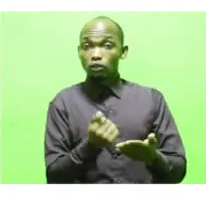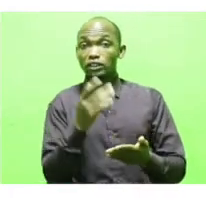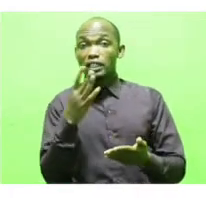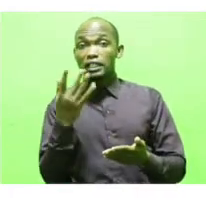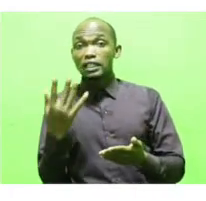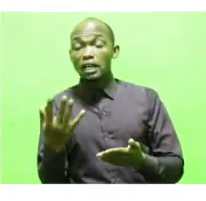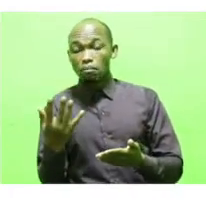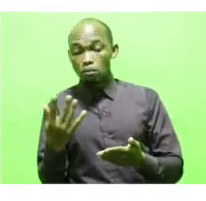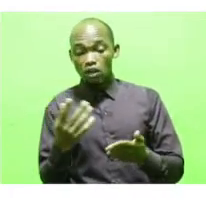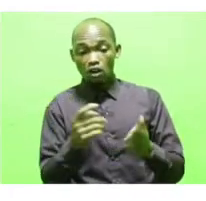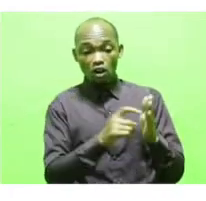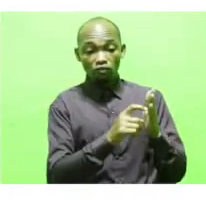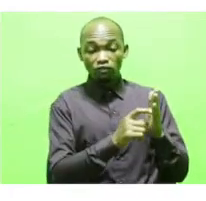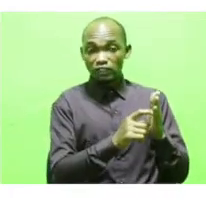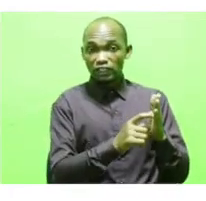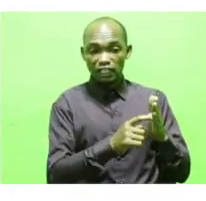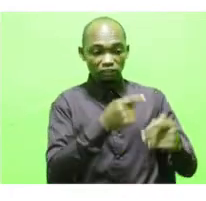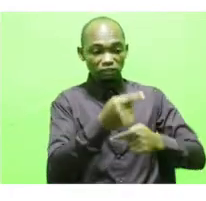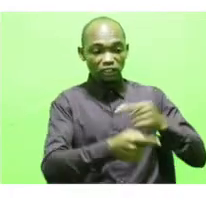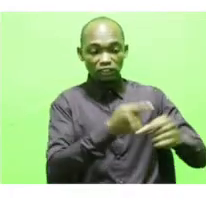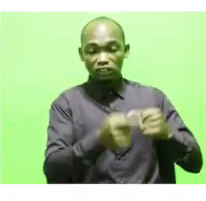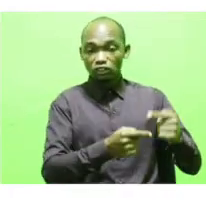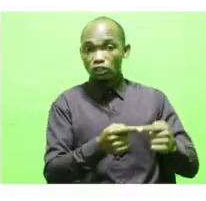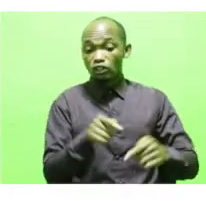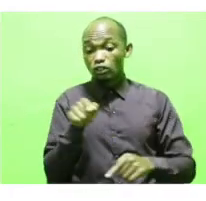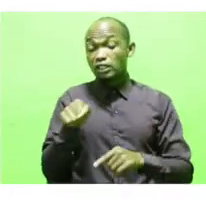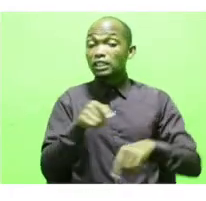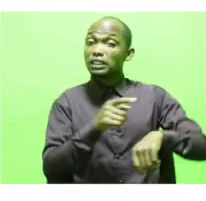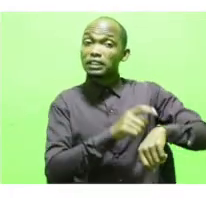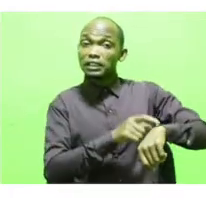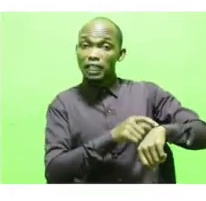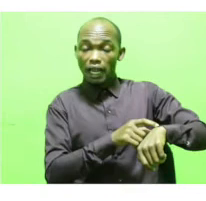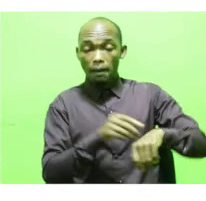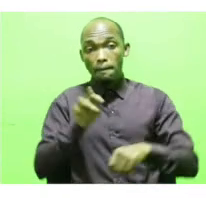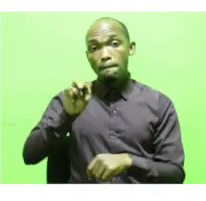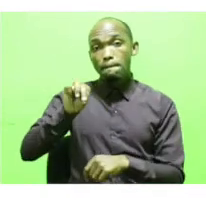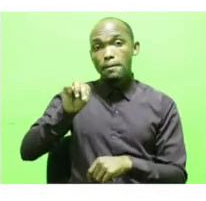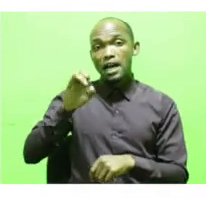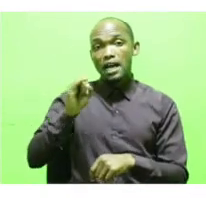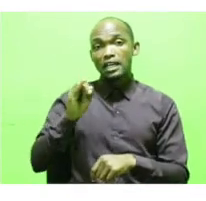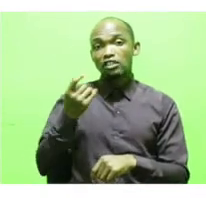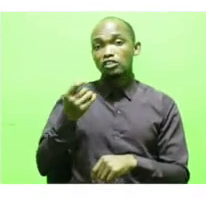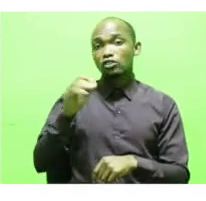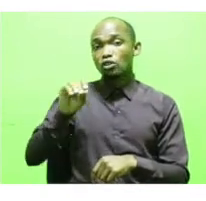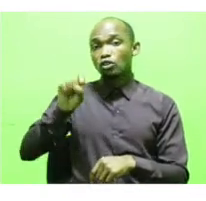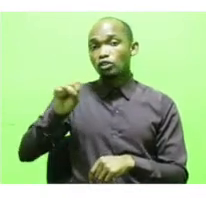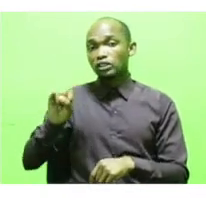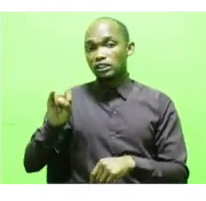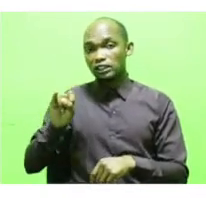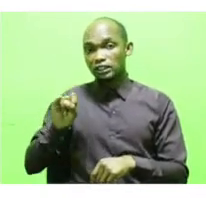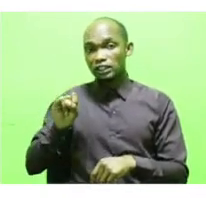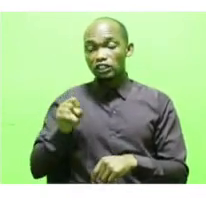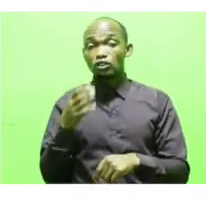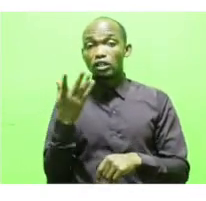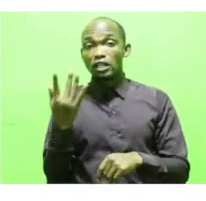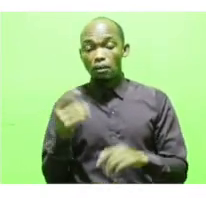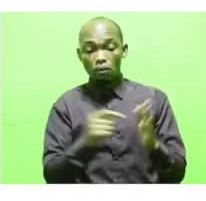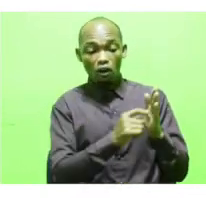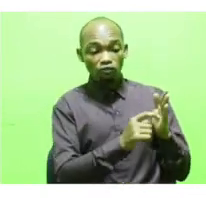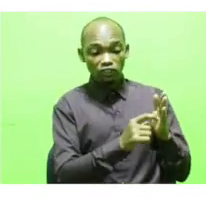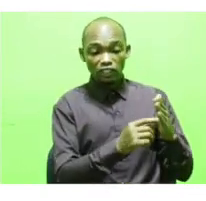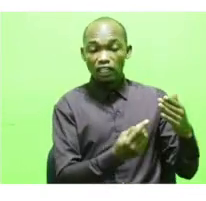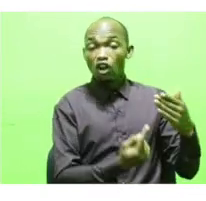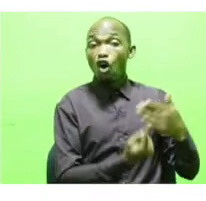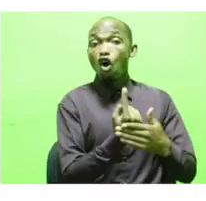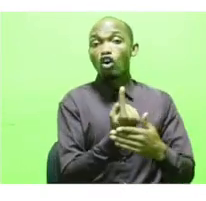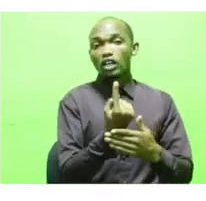continue to divide themselves. So during this period, mitosis occurs very rapidly, as a huge number of